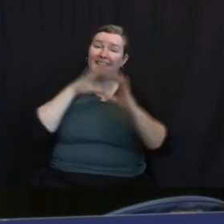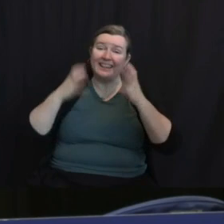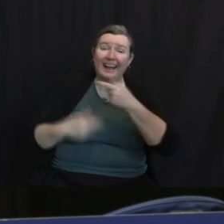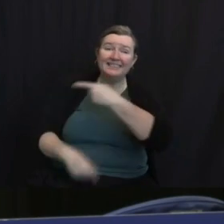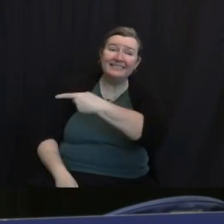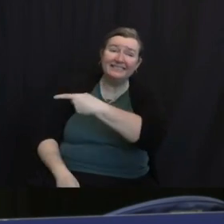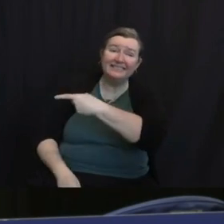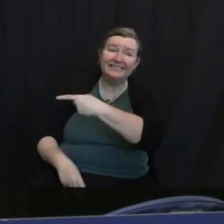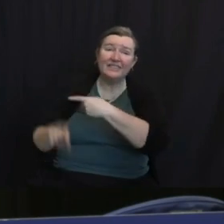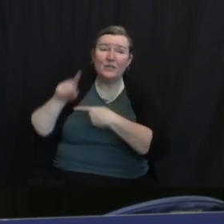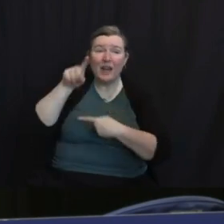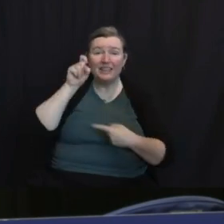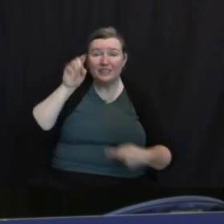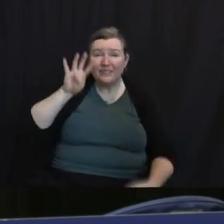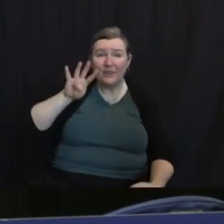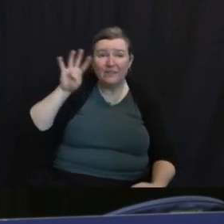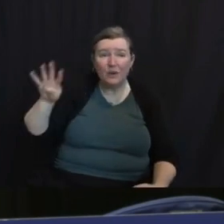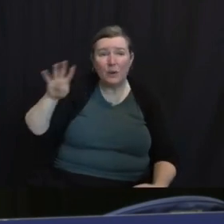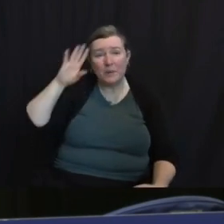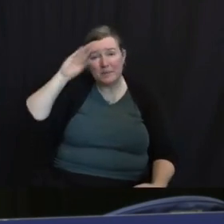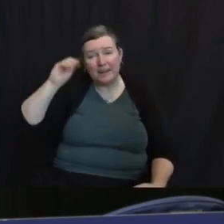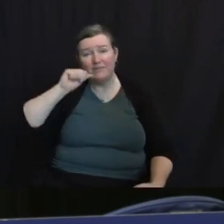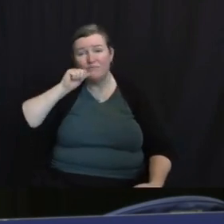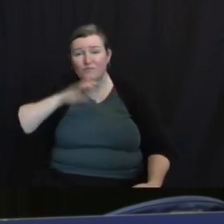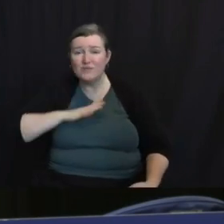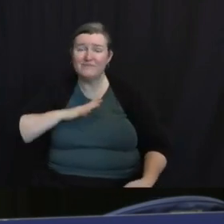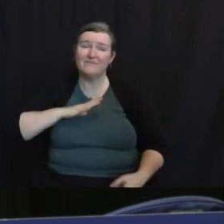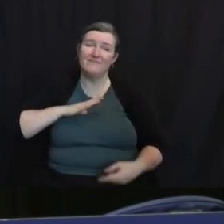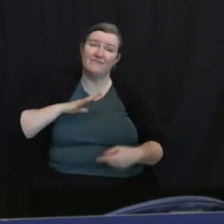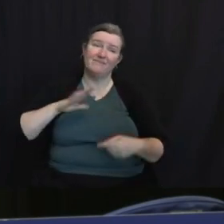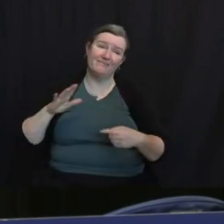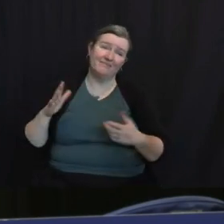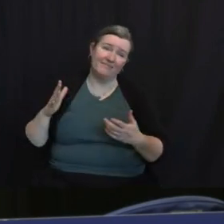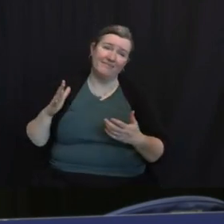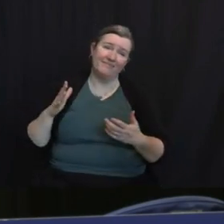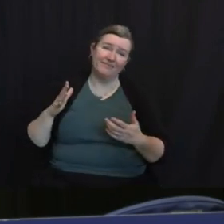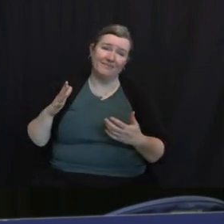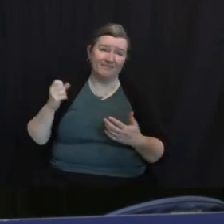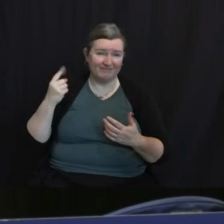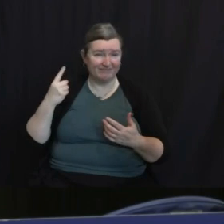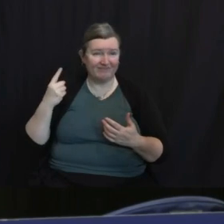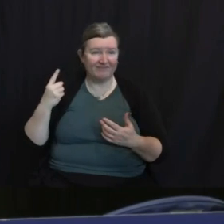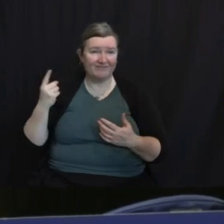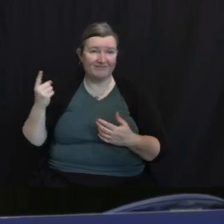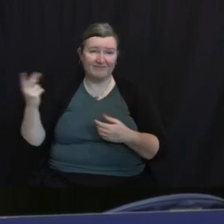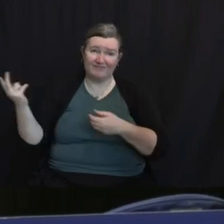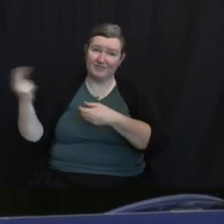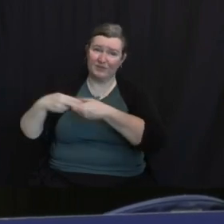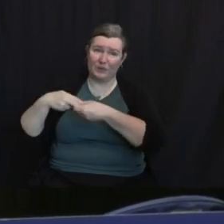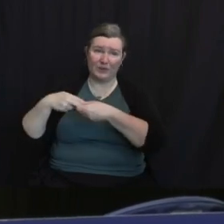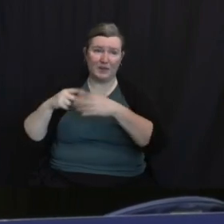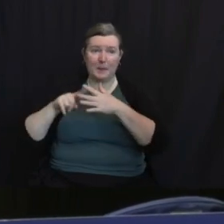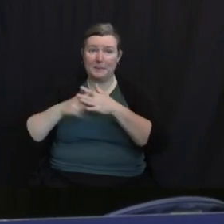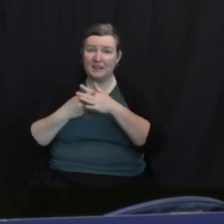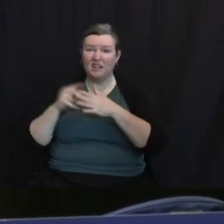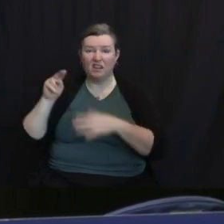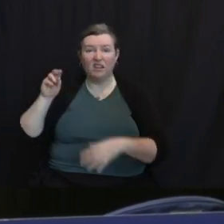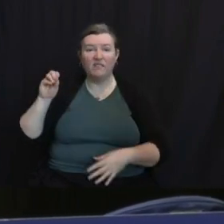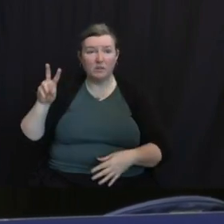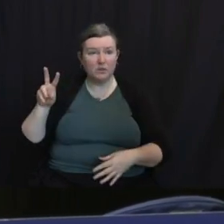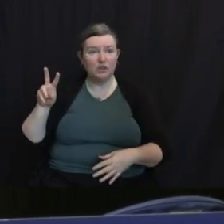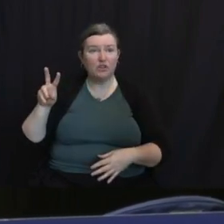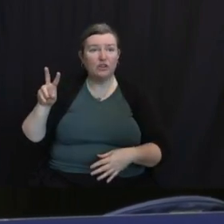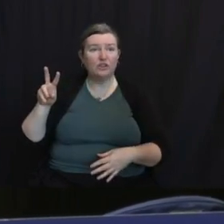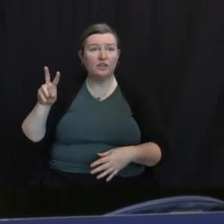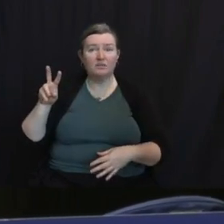other class in our 100 years, Governor, they reported in the beginning of November, and they have never gone home. And their motto